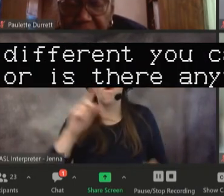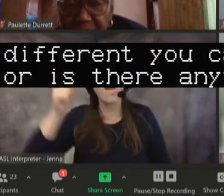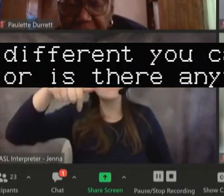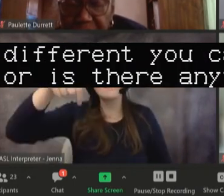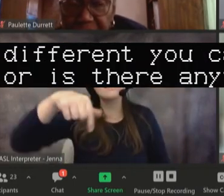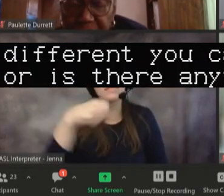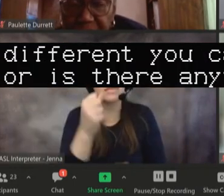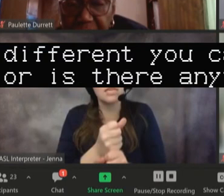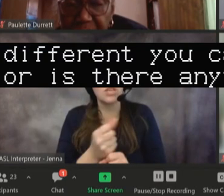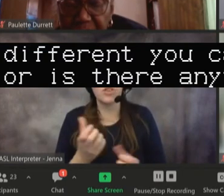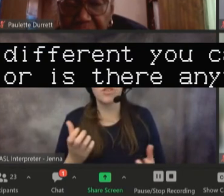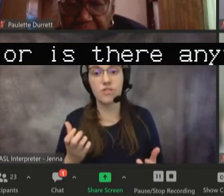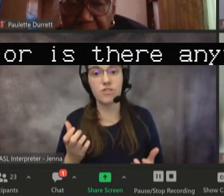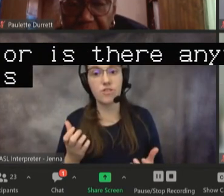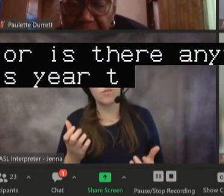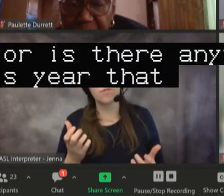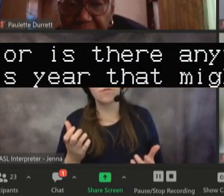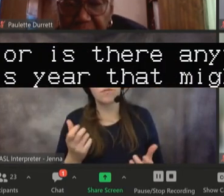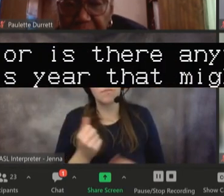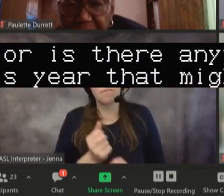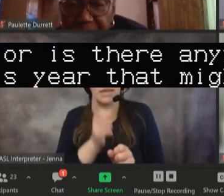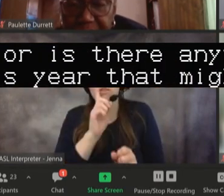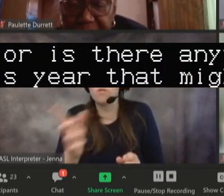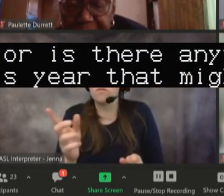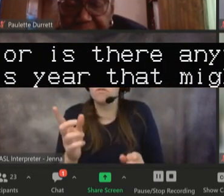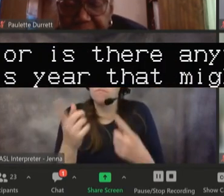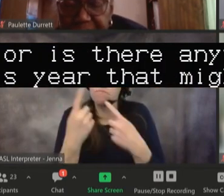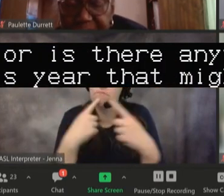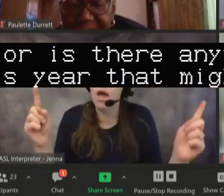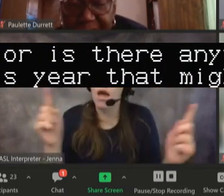more possible to achieve this goal?